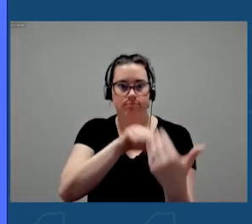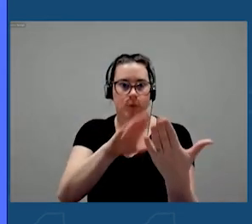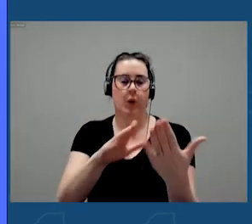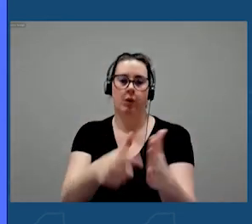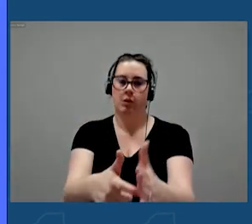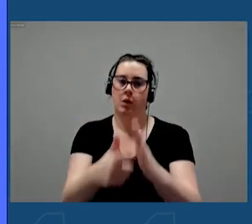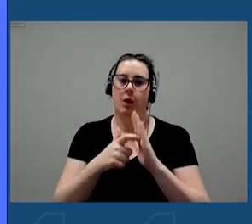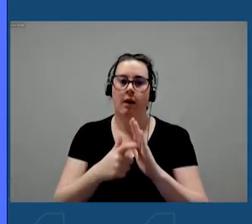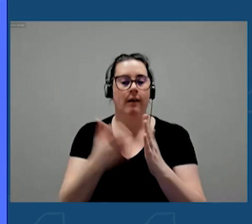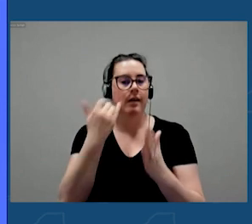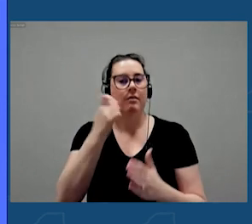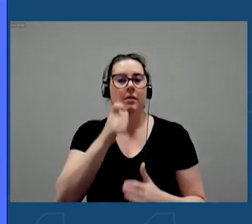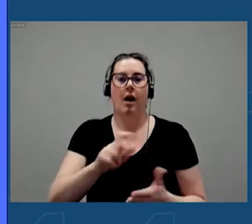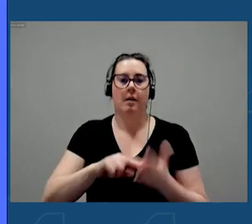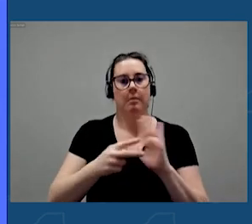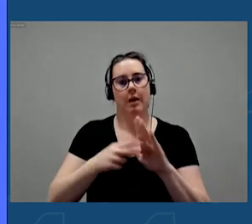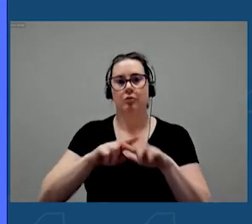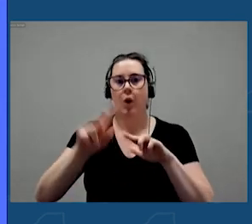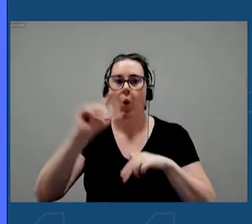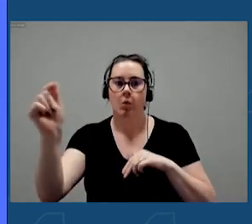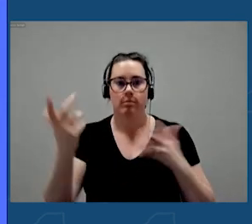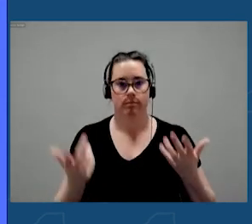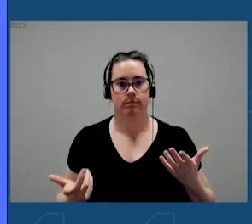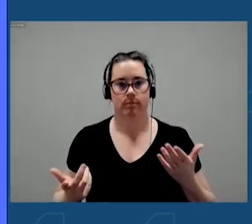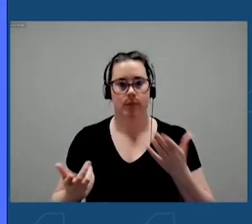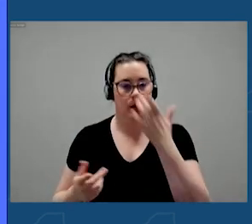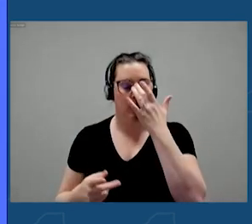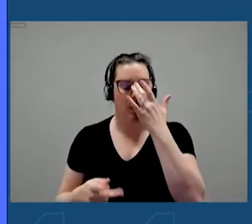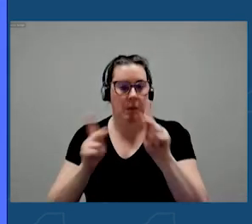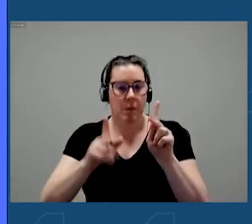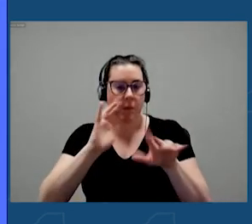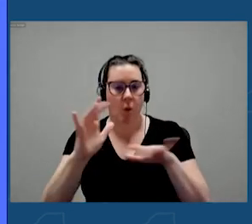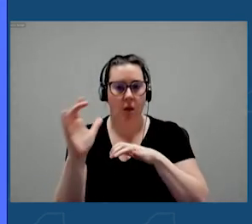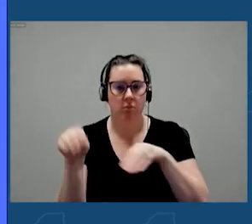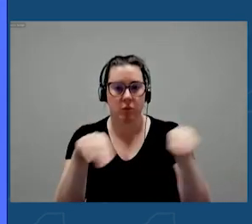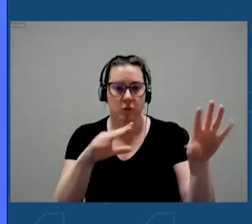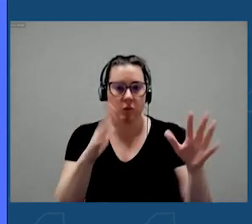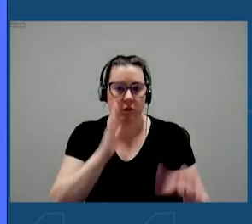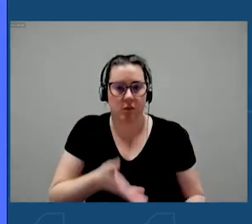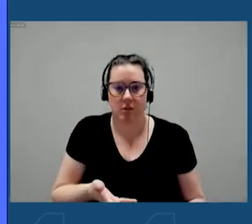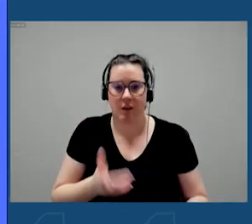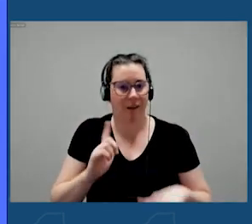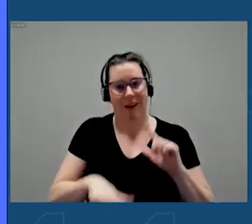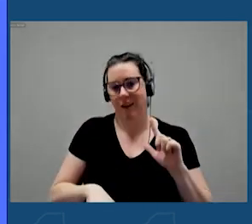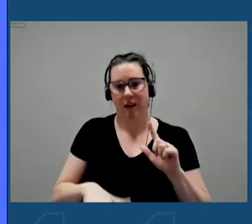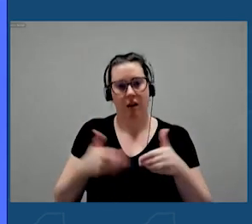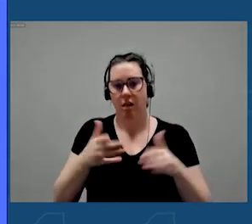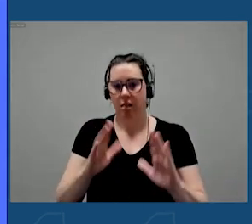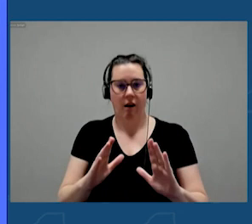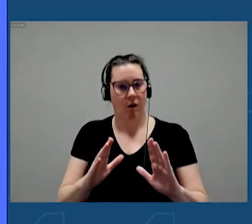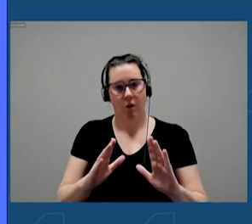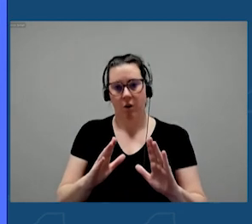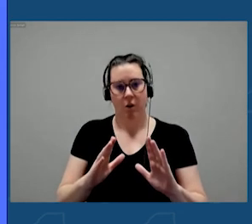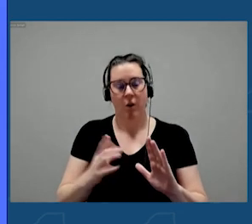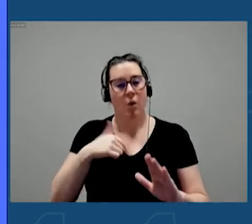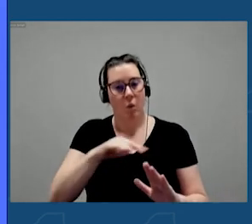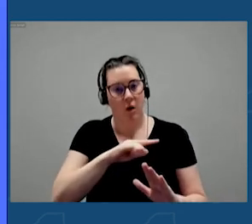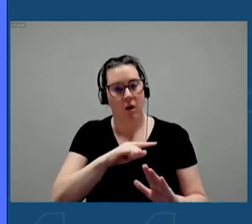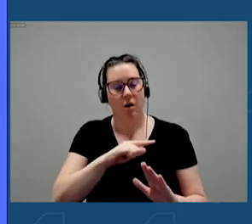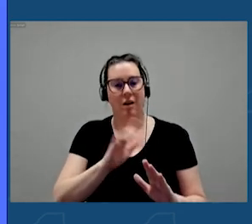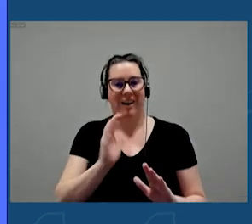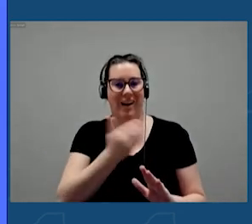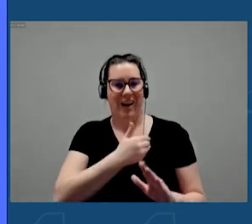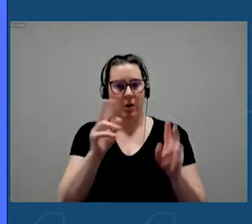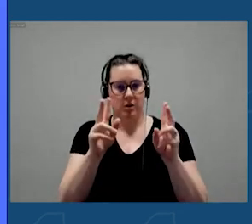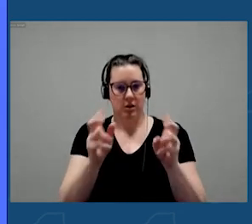to miss the boat. People are going to go elsewhere, and I can't let that be part of our New York story. We always are ever upward. Our slogan is